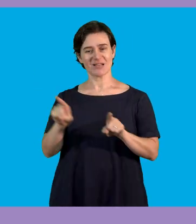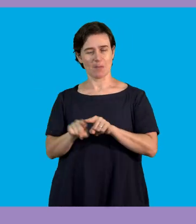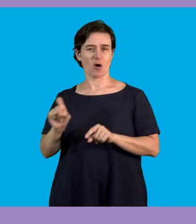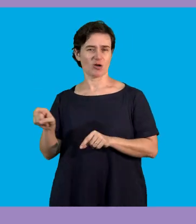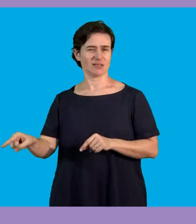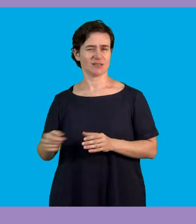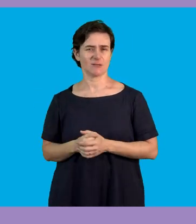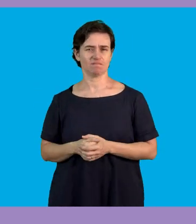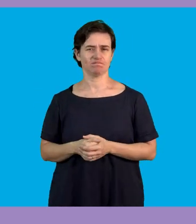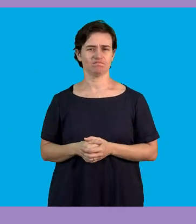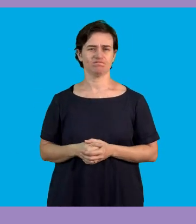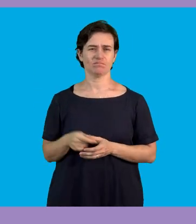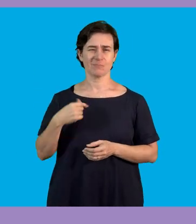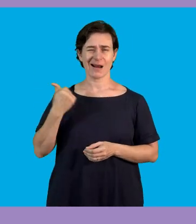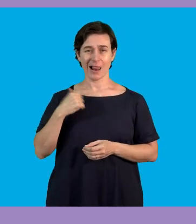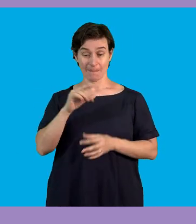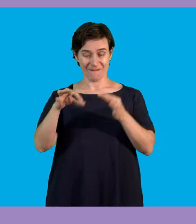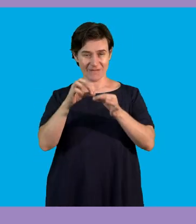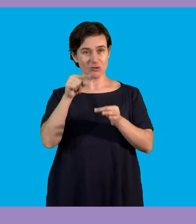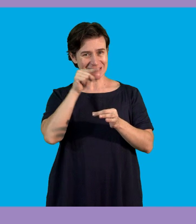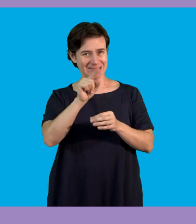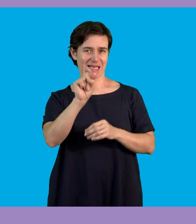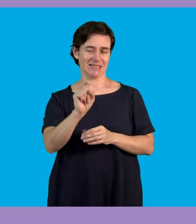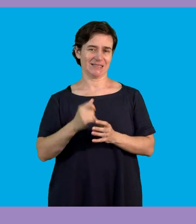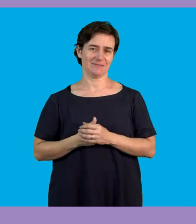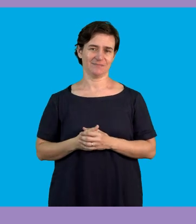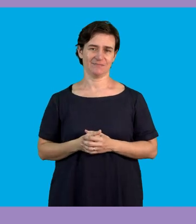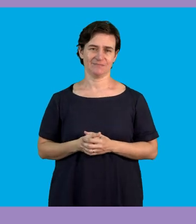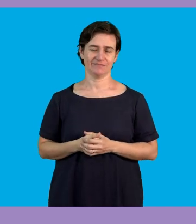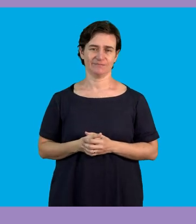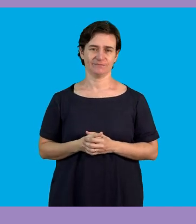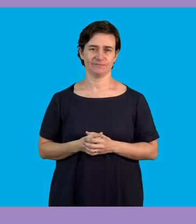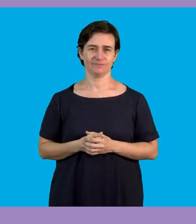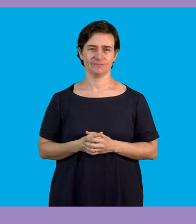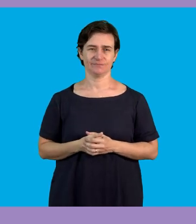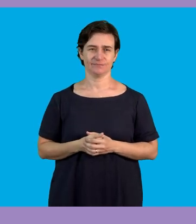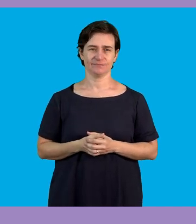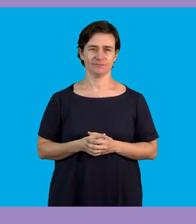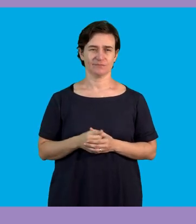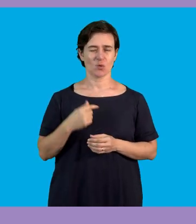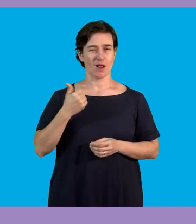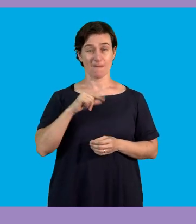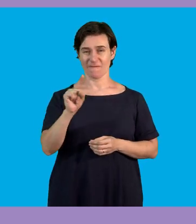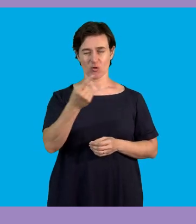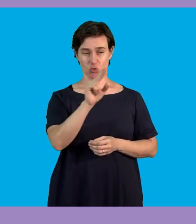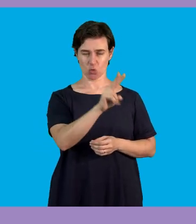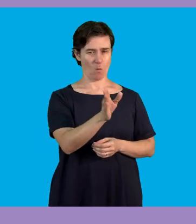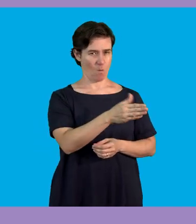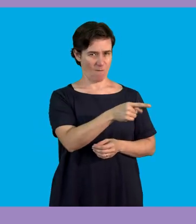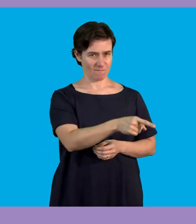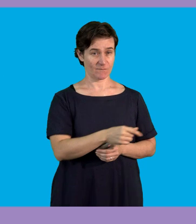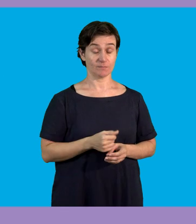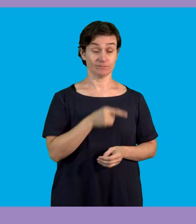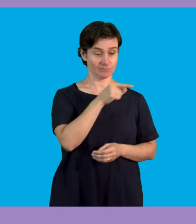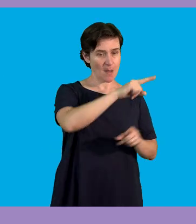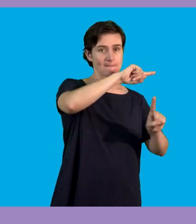need to find the value of x, and therefore we will eliminate 2 first.